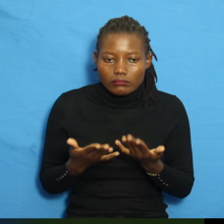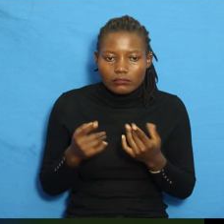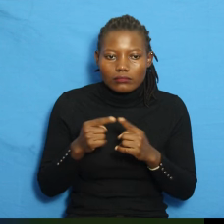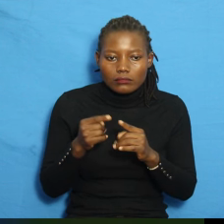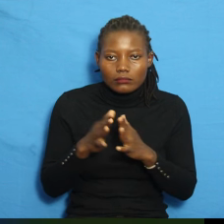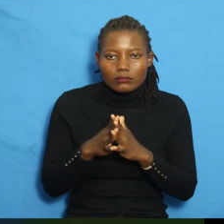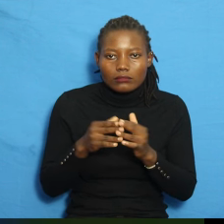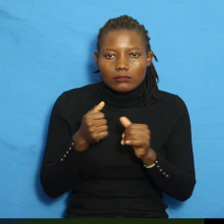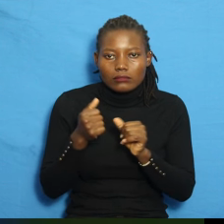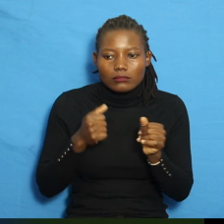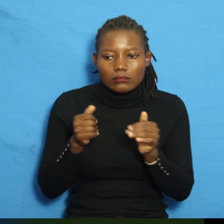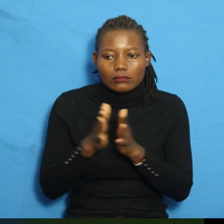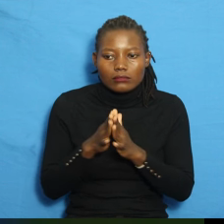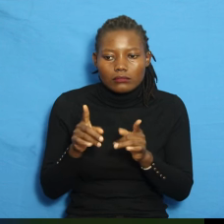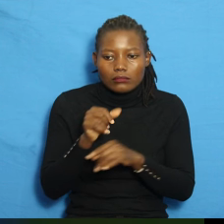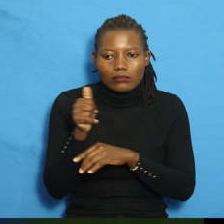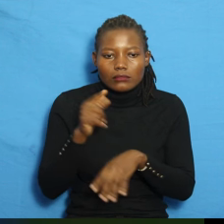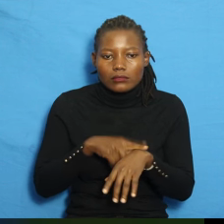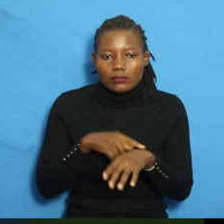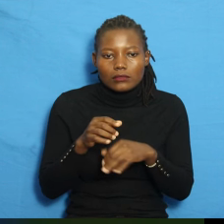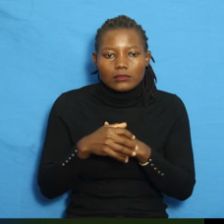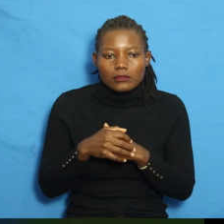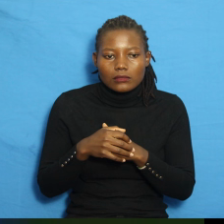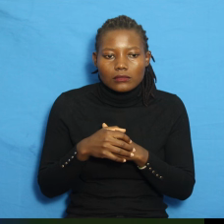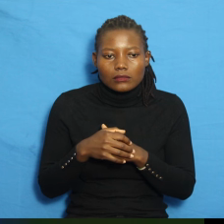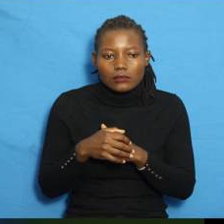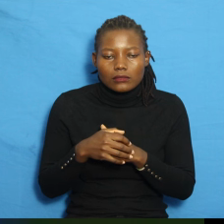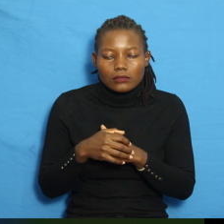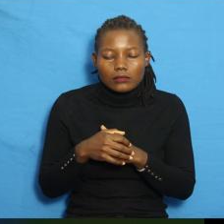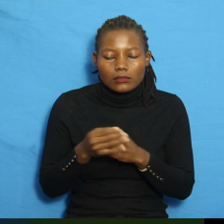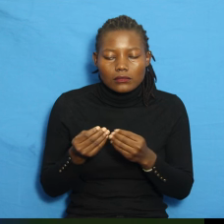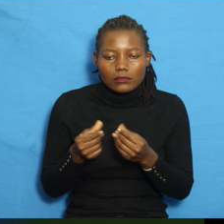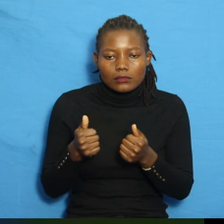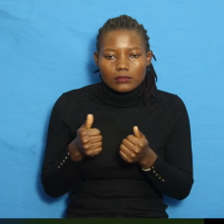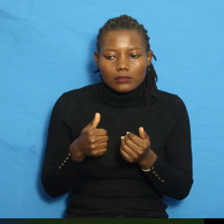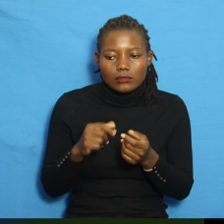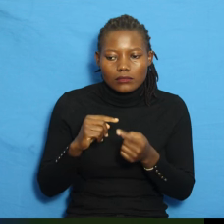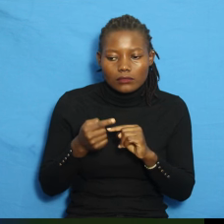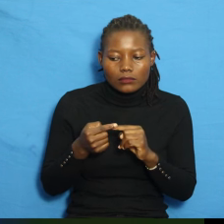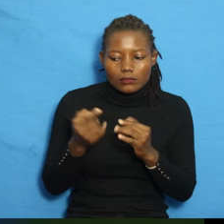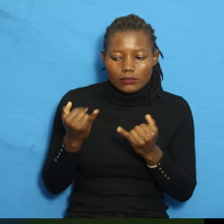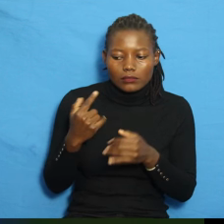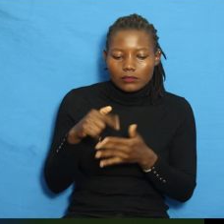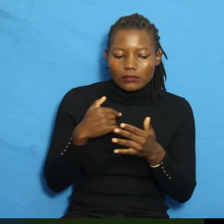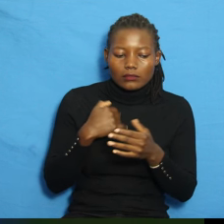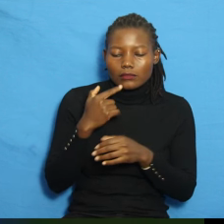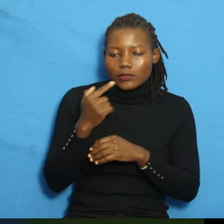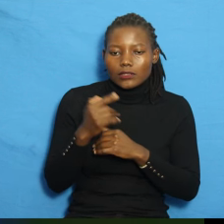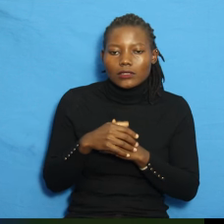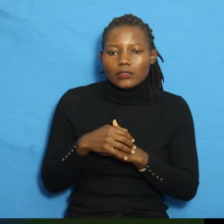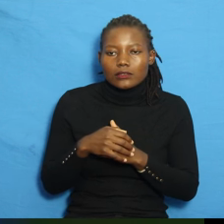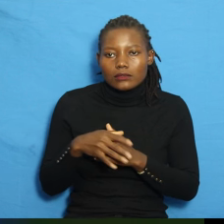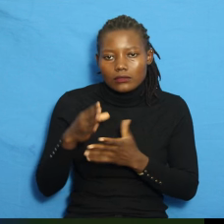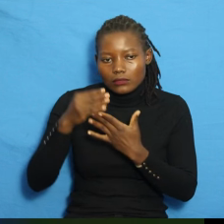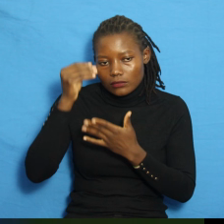prevent and sometimes even to treat the injury. So, in a nutshell, what I'm saying is that the